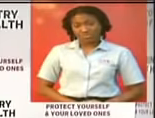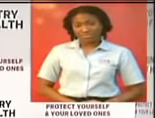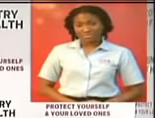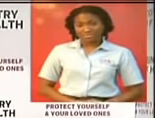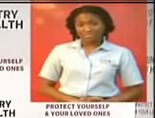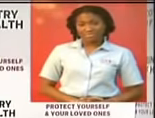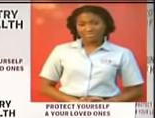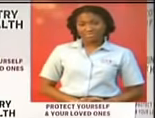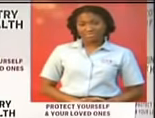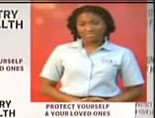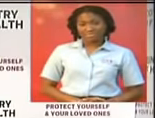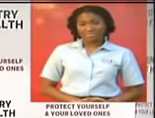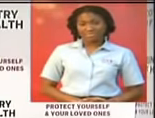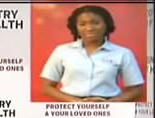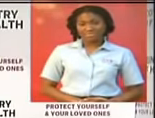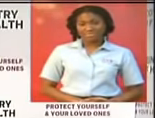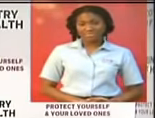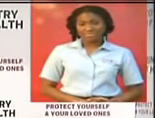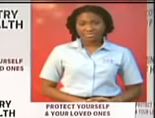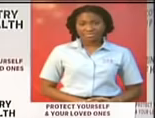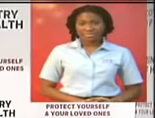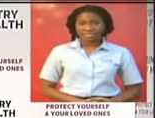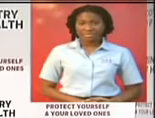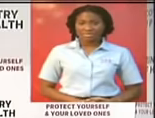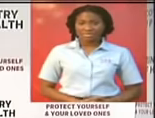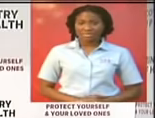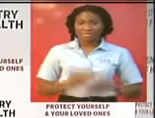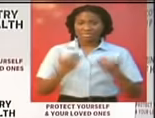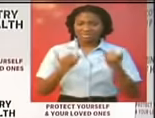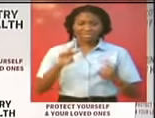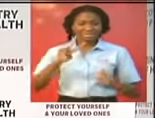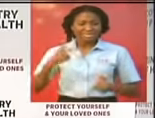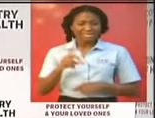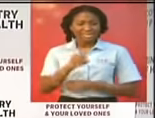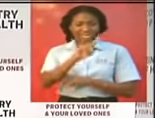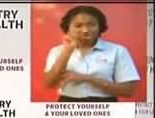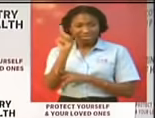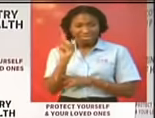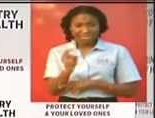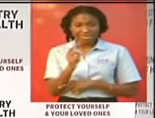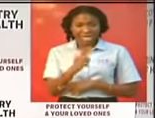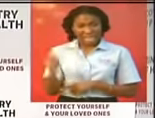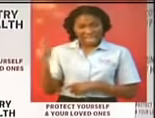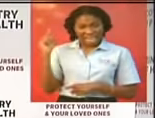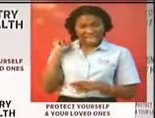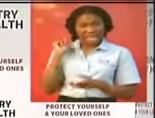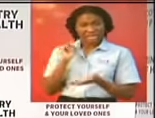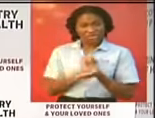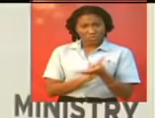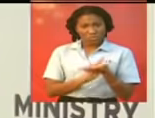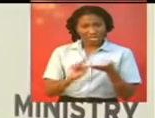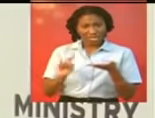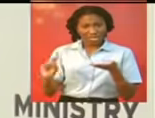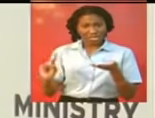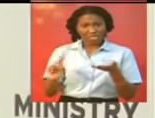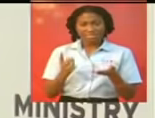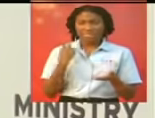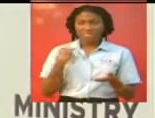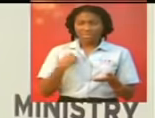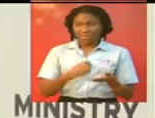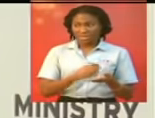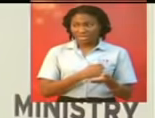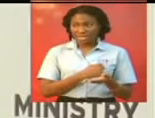second question. Yeah. As at last week, we would have been we've increased the capacity